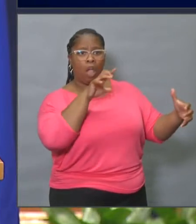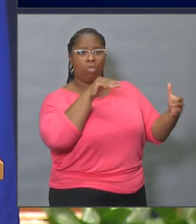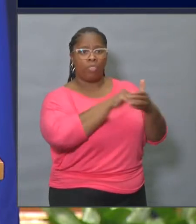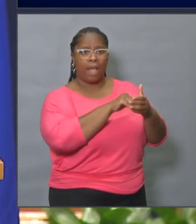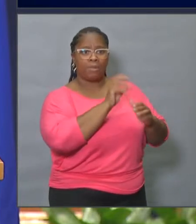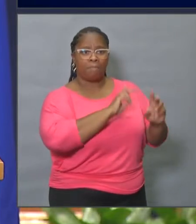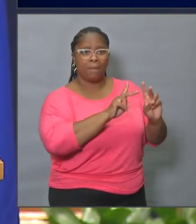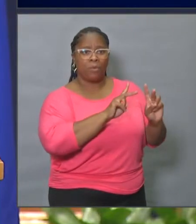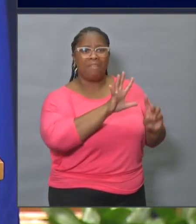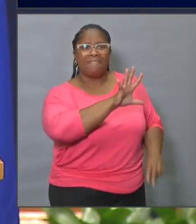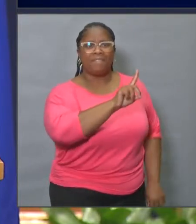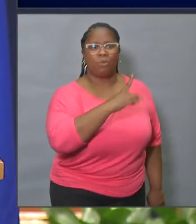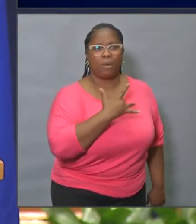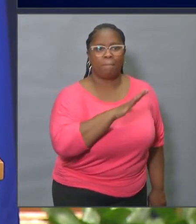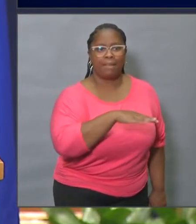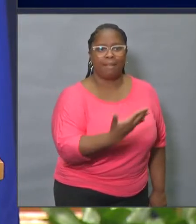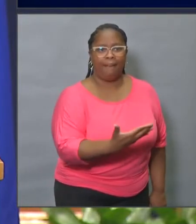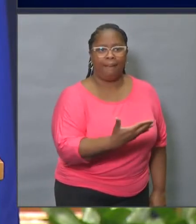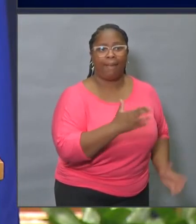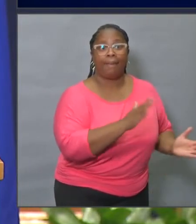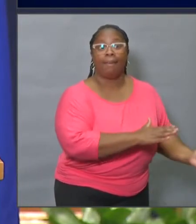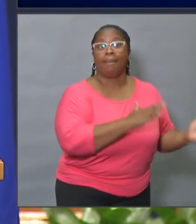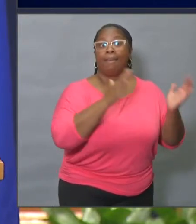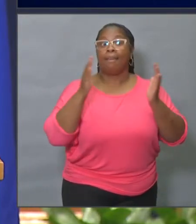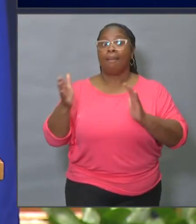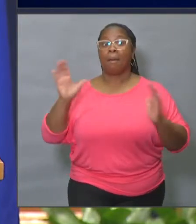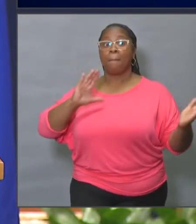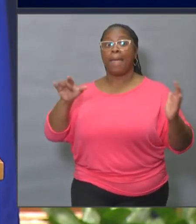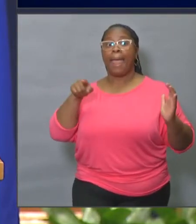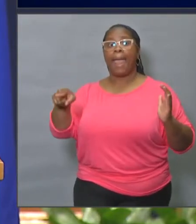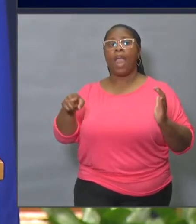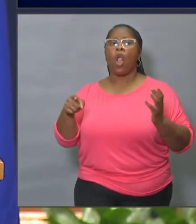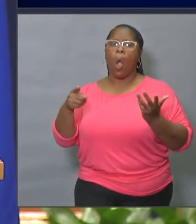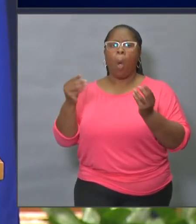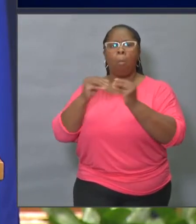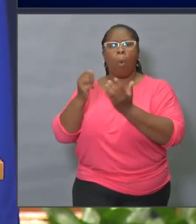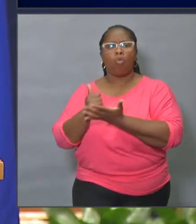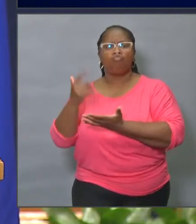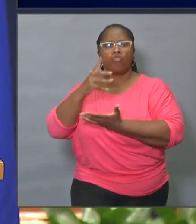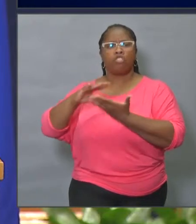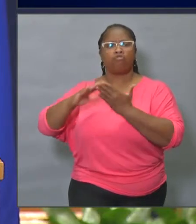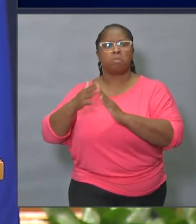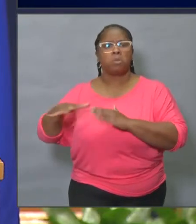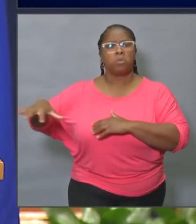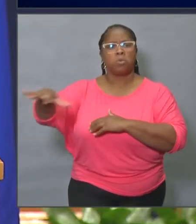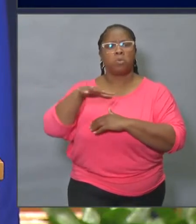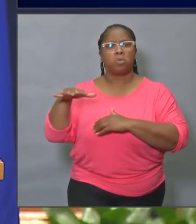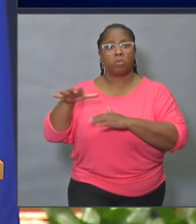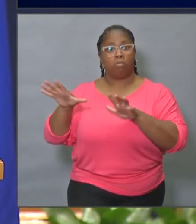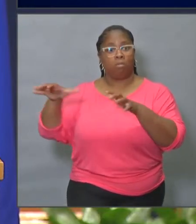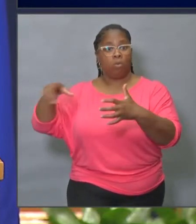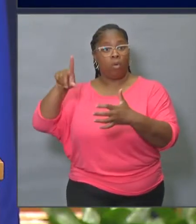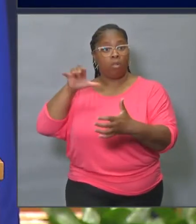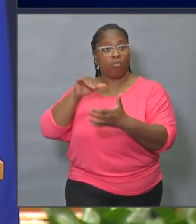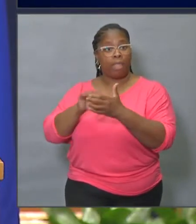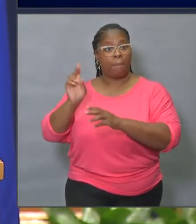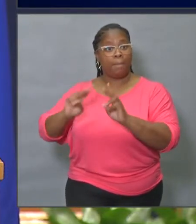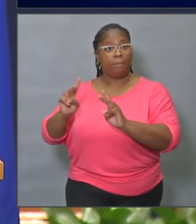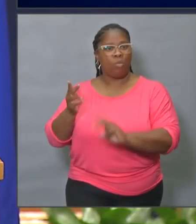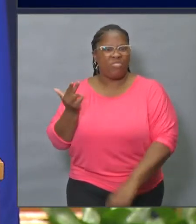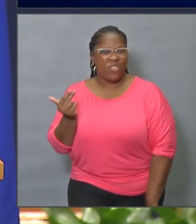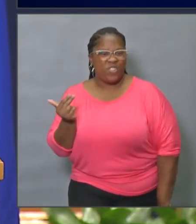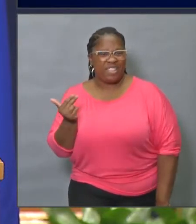people, compared to communities with very low poverty levels where the death rate is 13 per 100,000